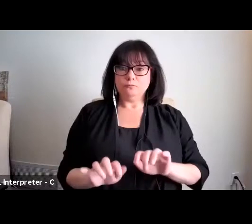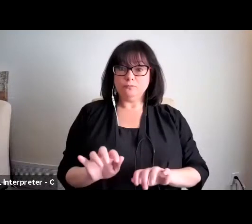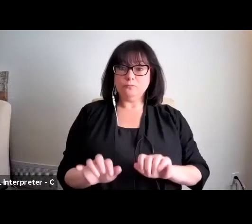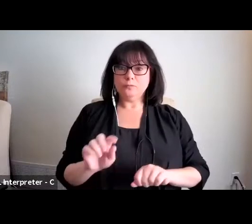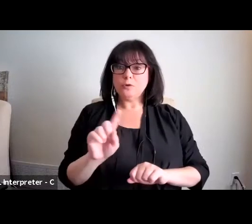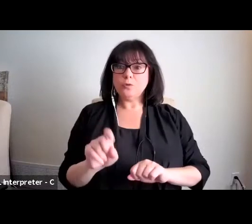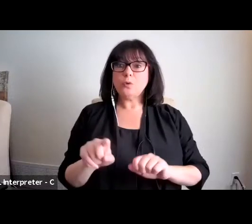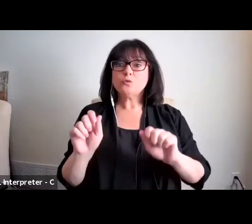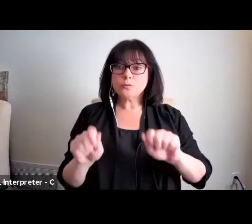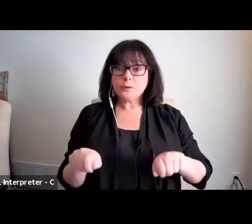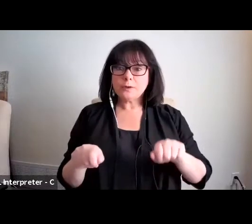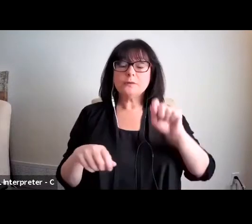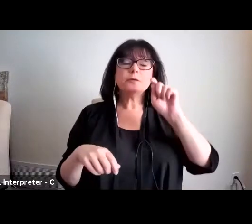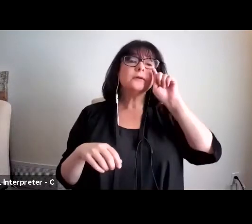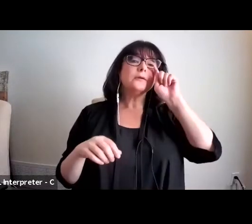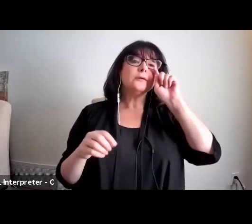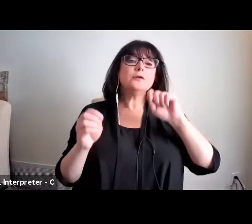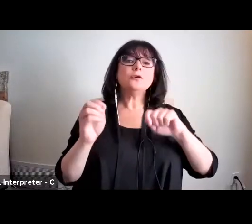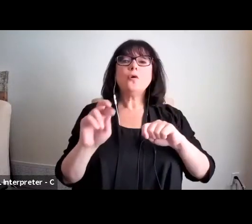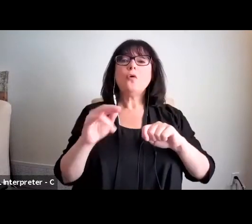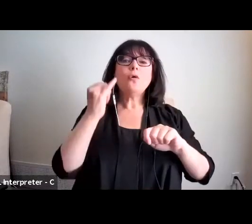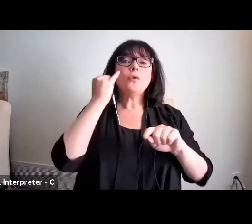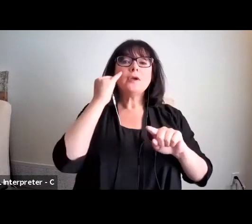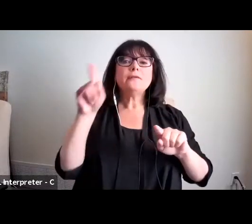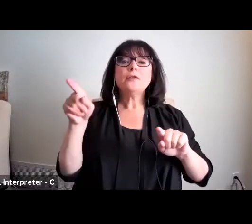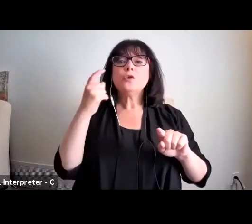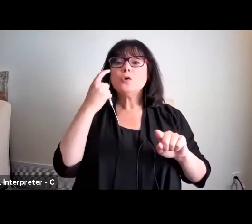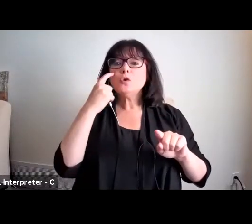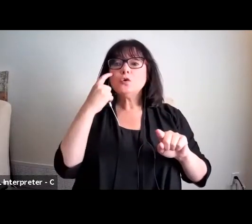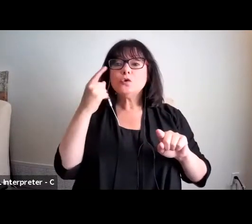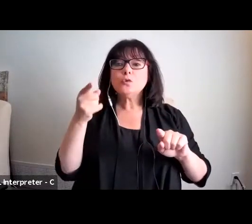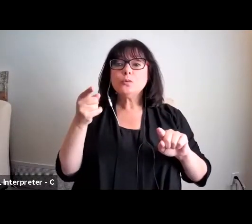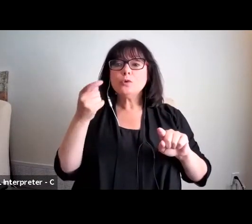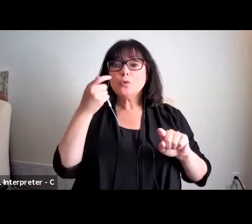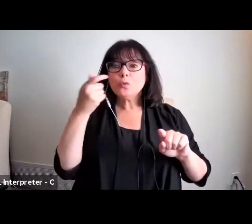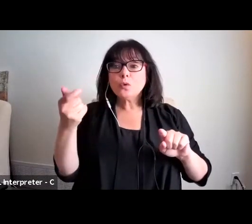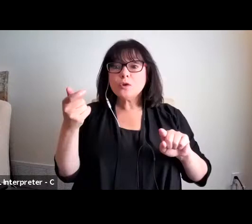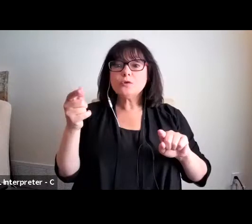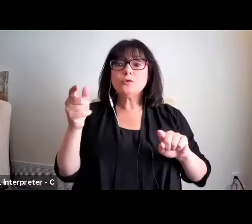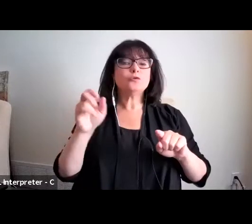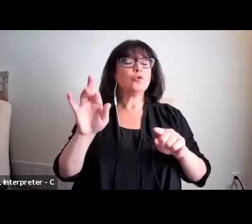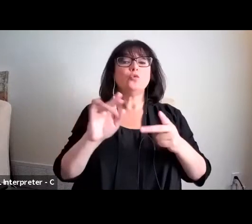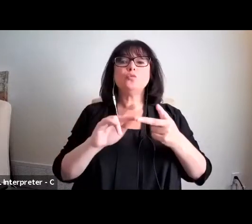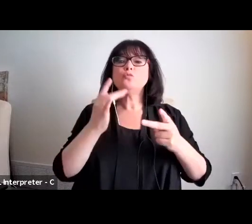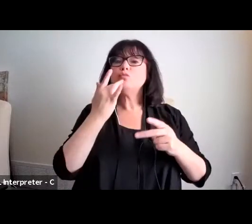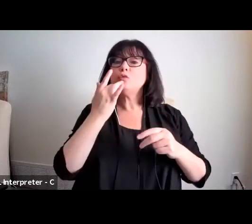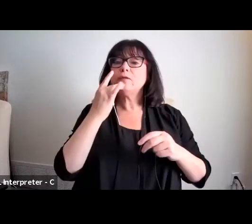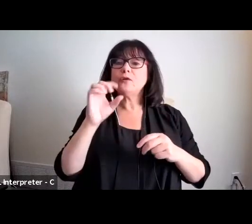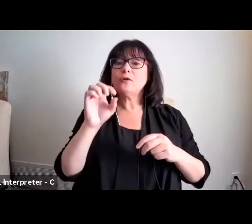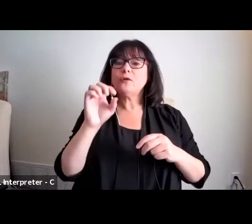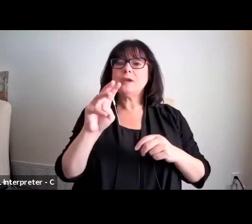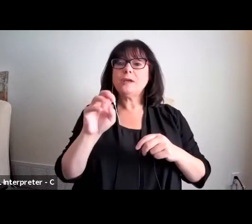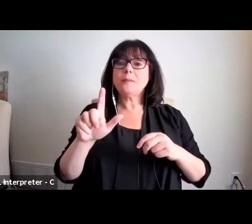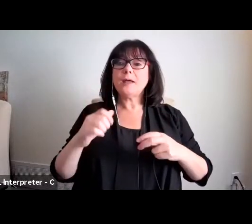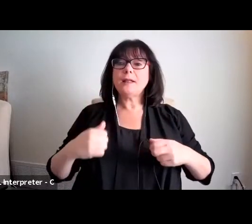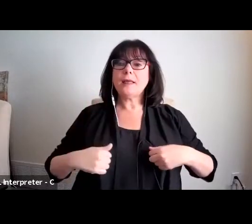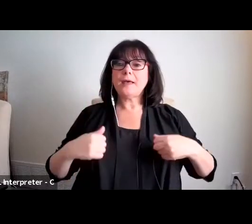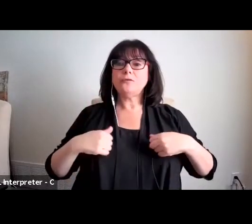you're watching on YouTube, or if you prefer to use email, you can use the email address